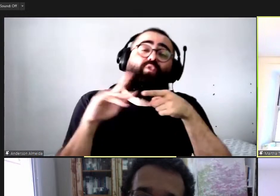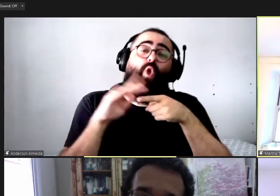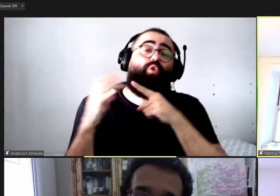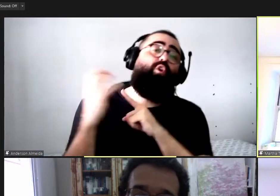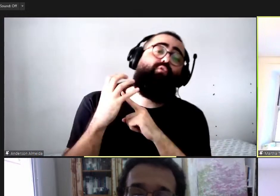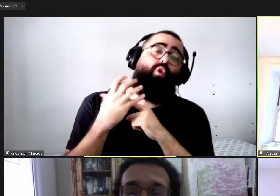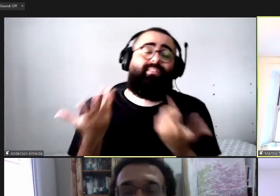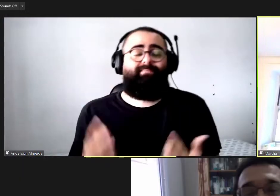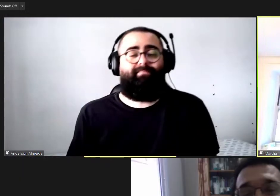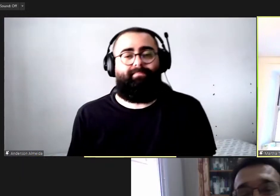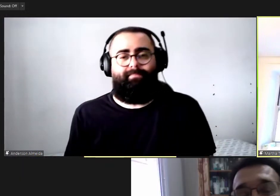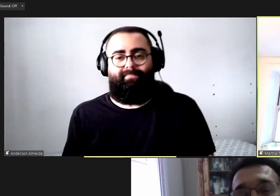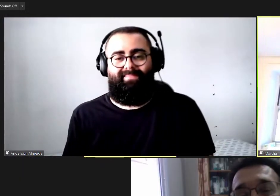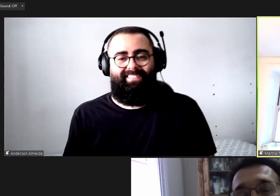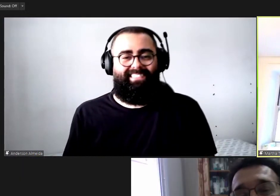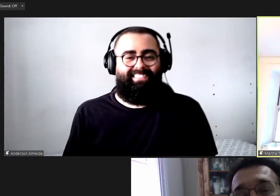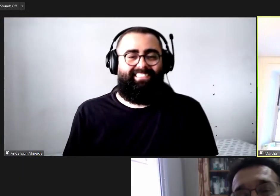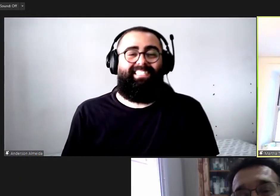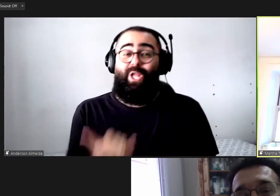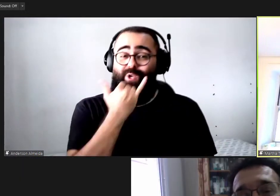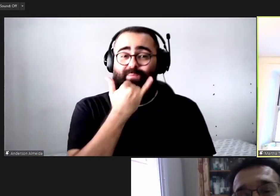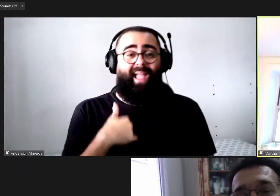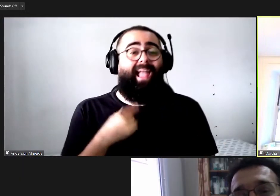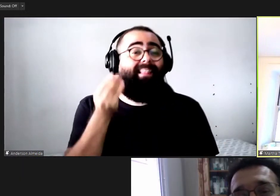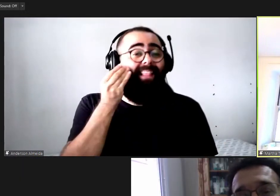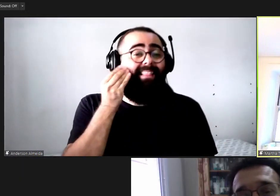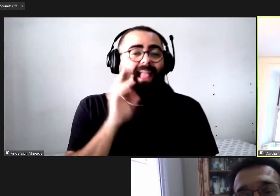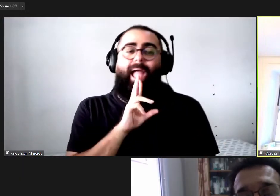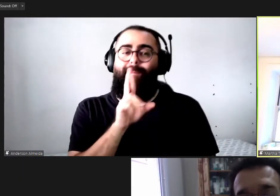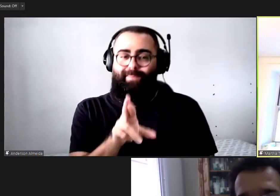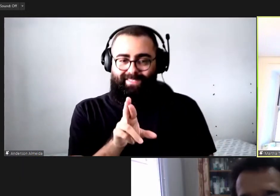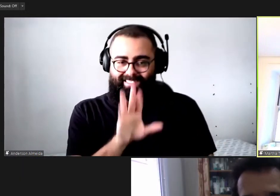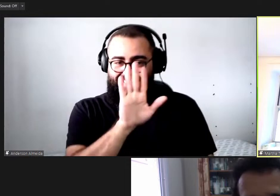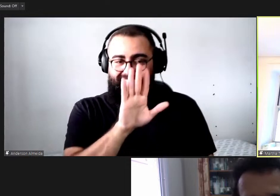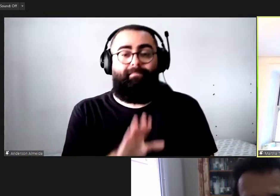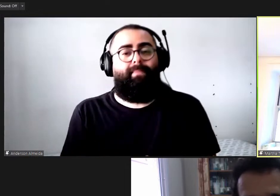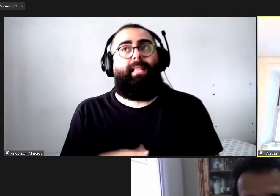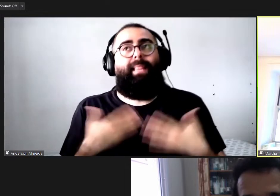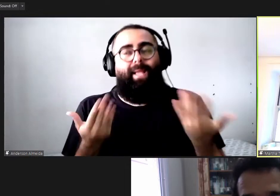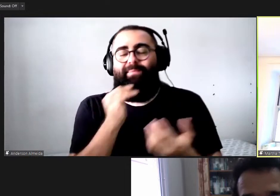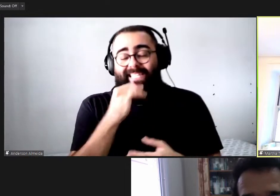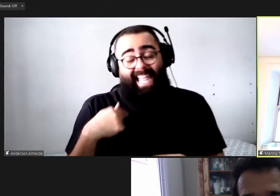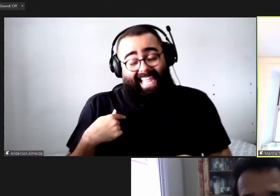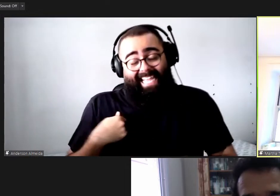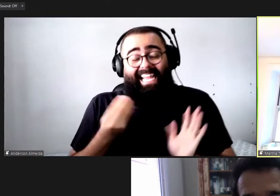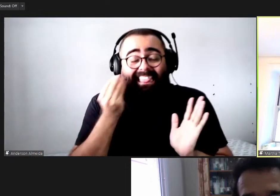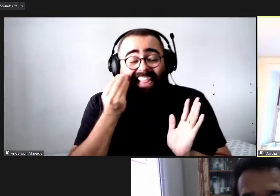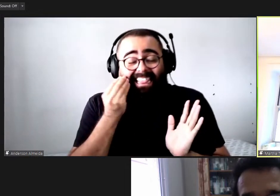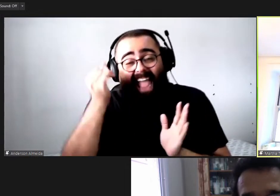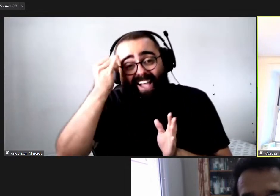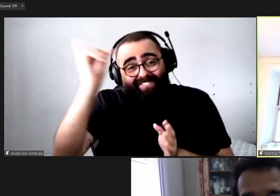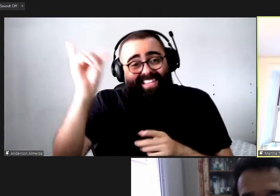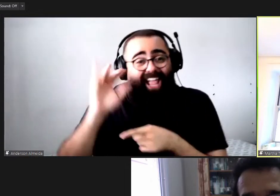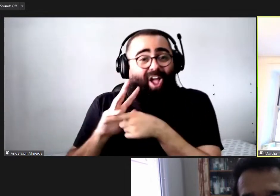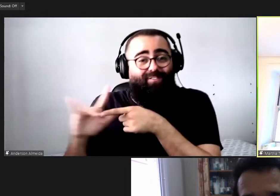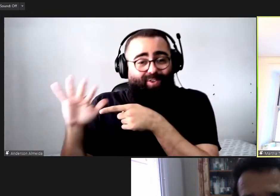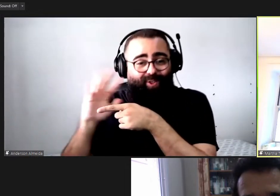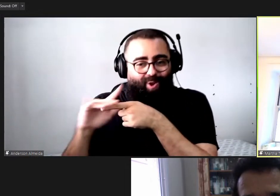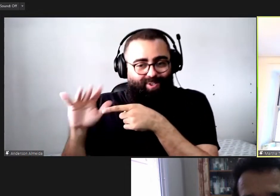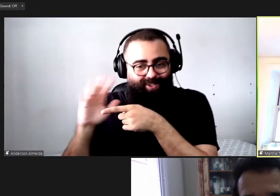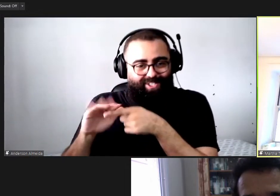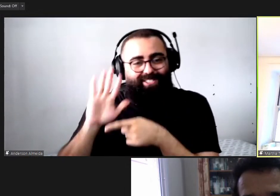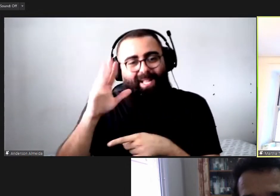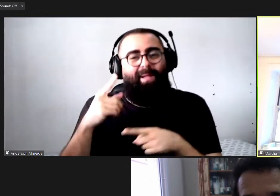I will do what I can. I honestly tend to avoid phonology. So in terms of